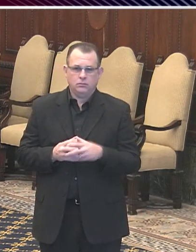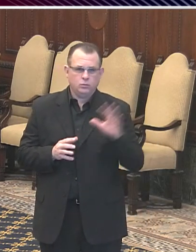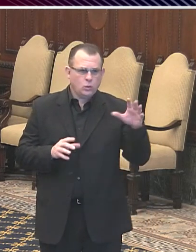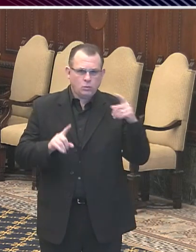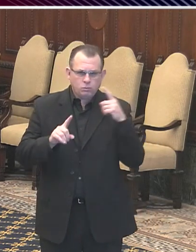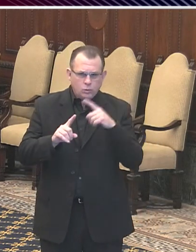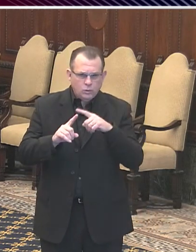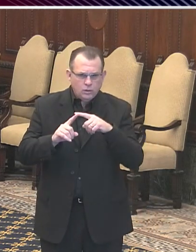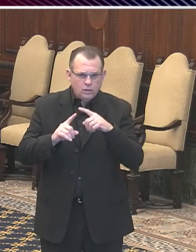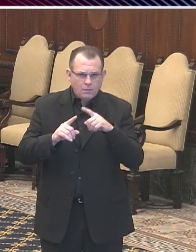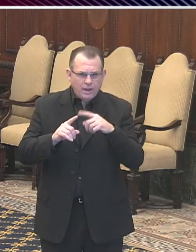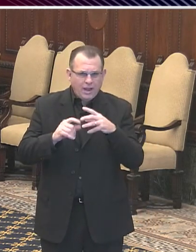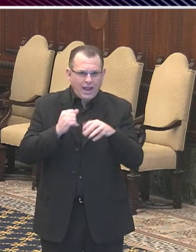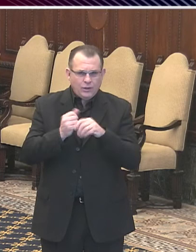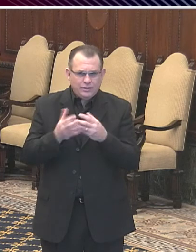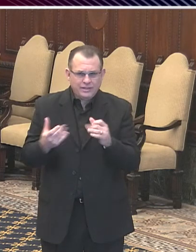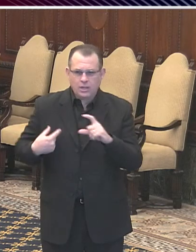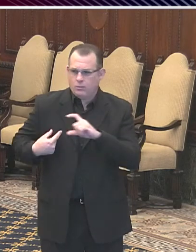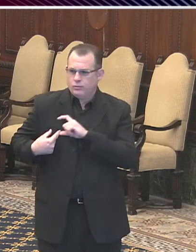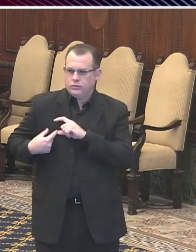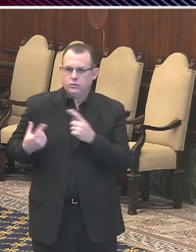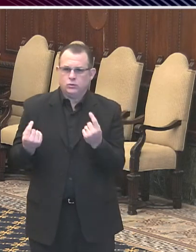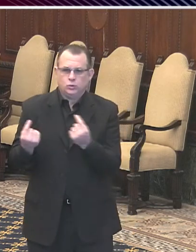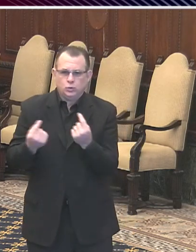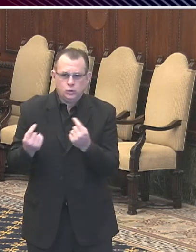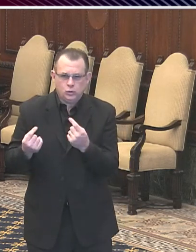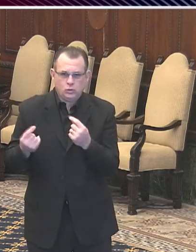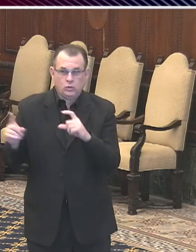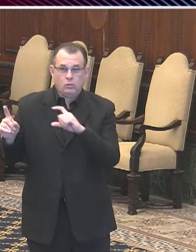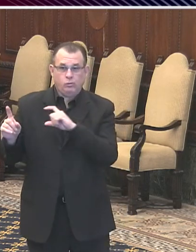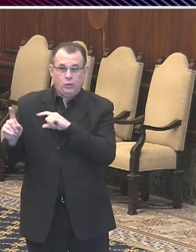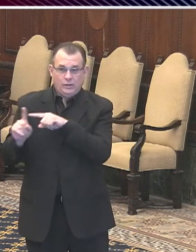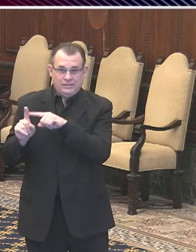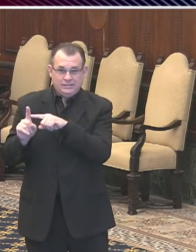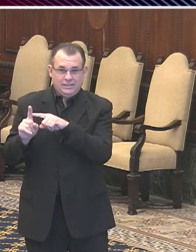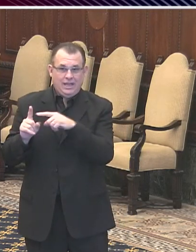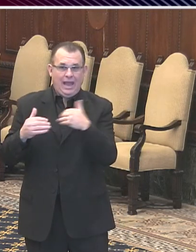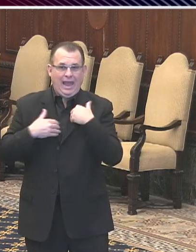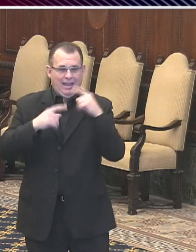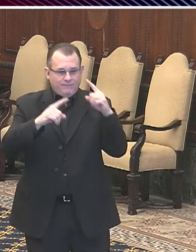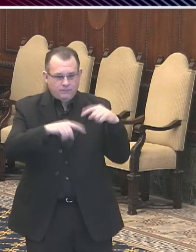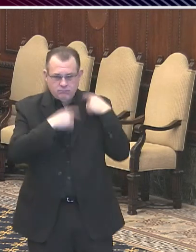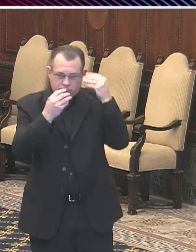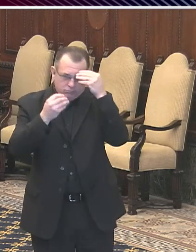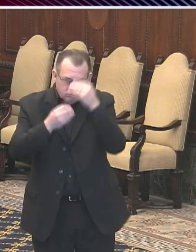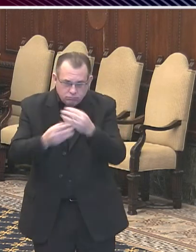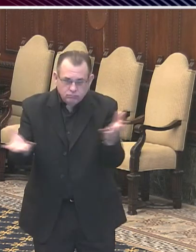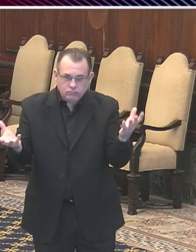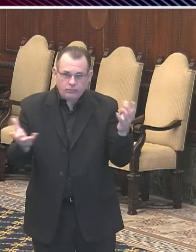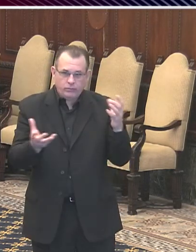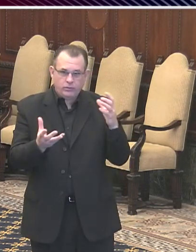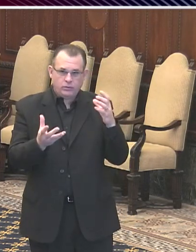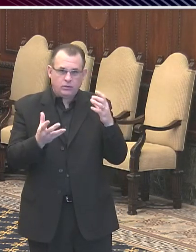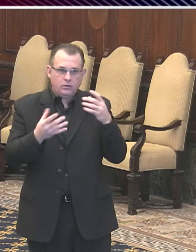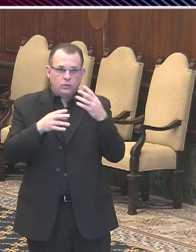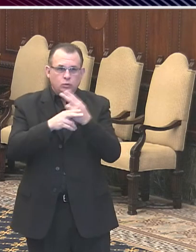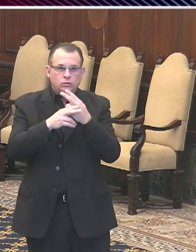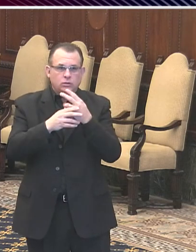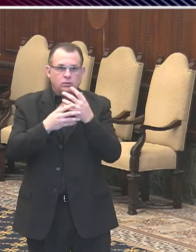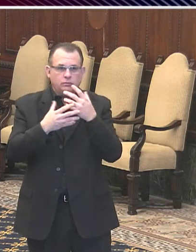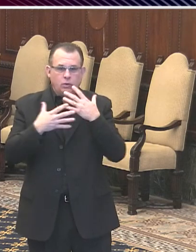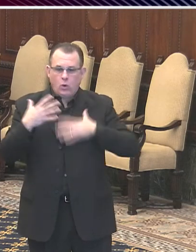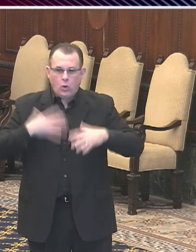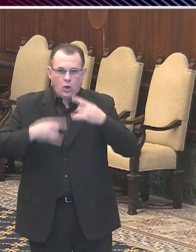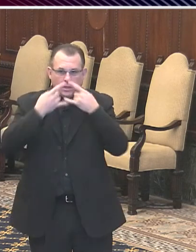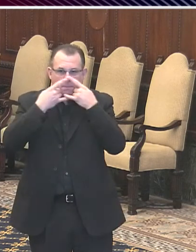police have taken. The police have been distributed cloth masks to wear in public, but again,